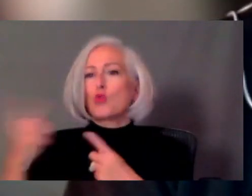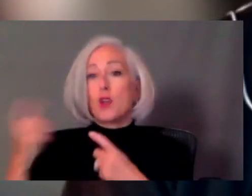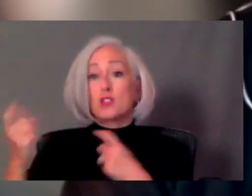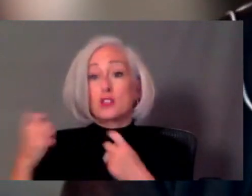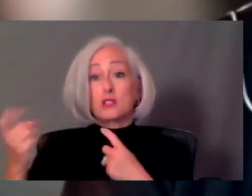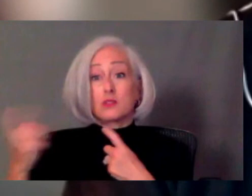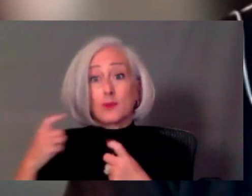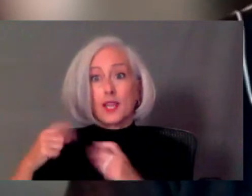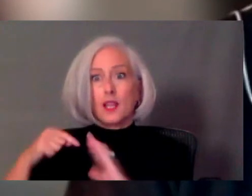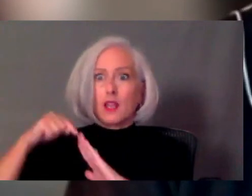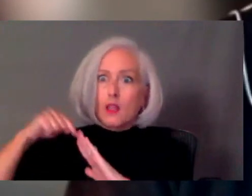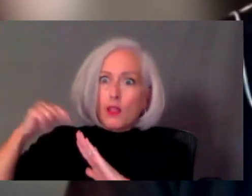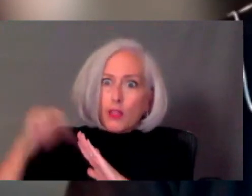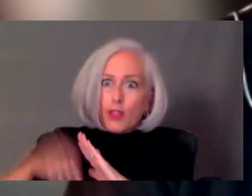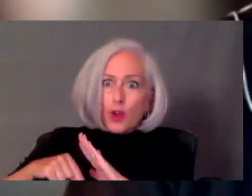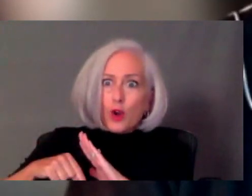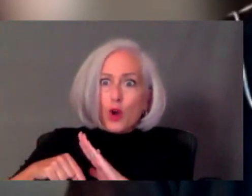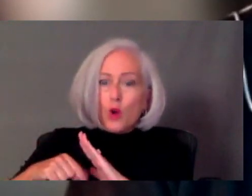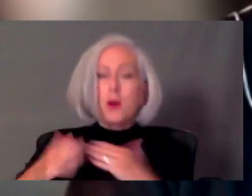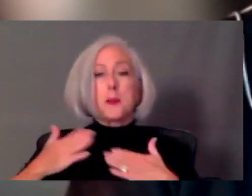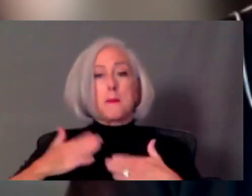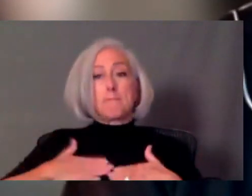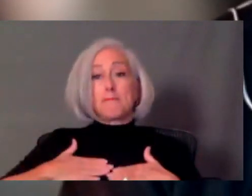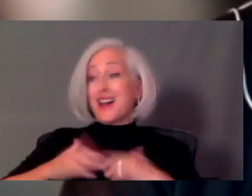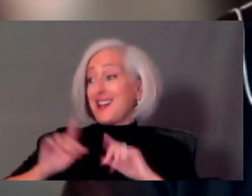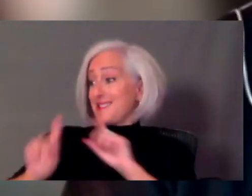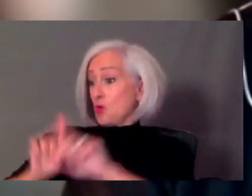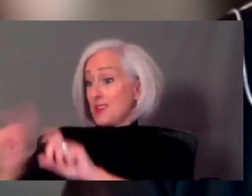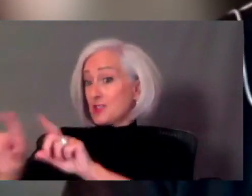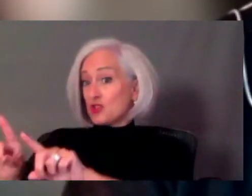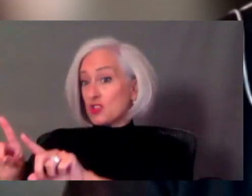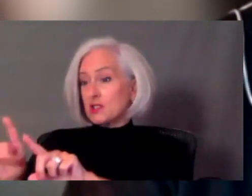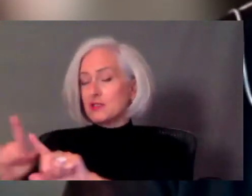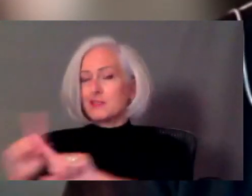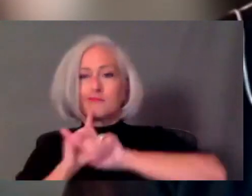but I went through with it, and I'm really glad that I did.